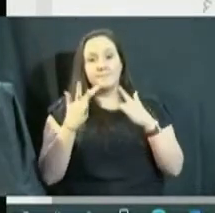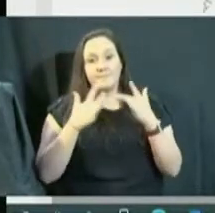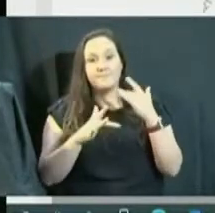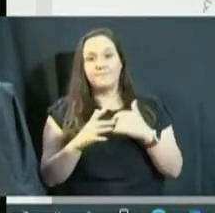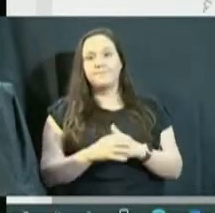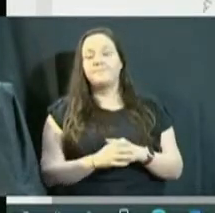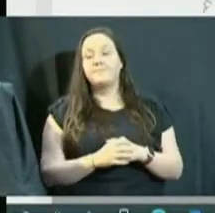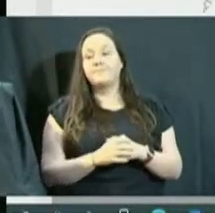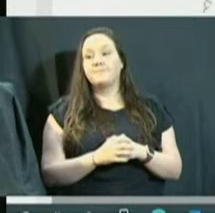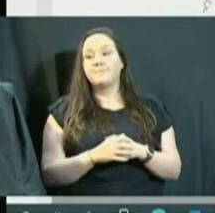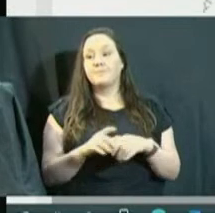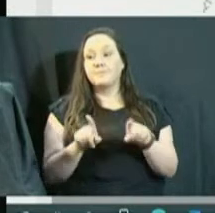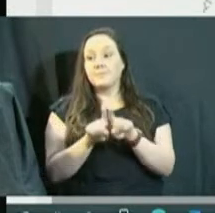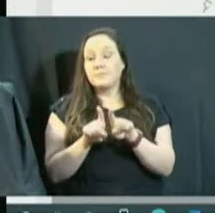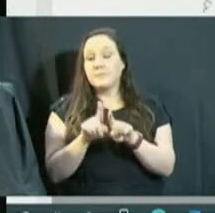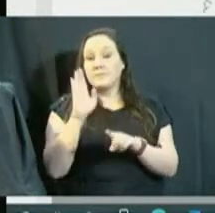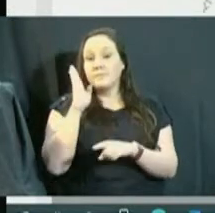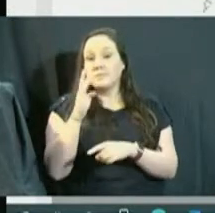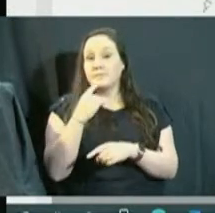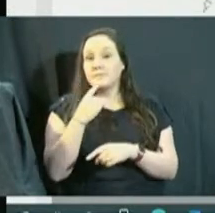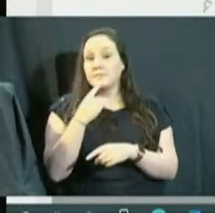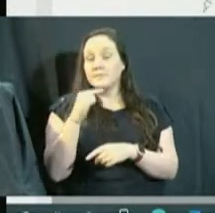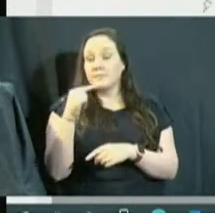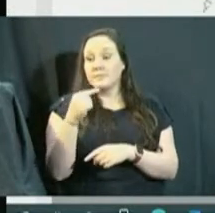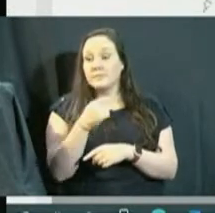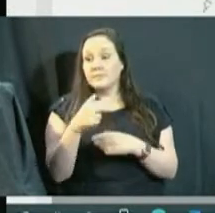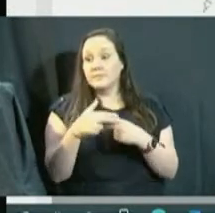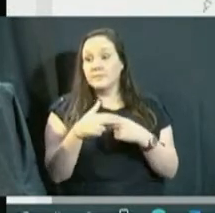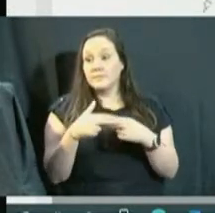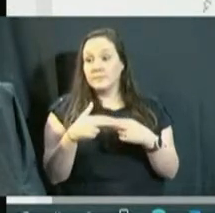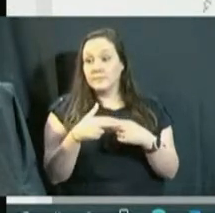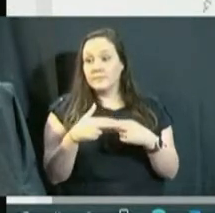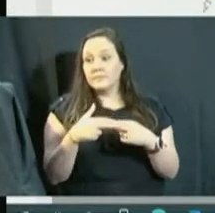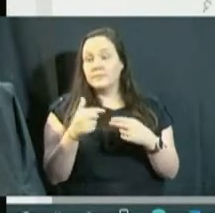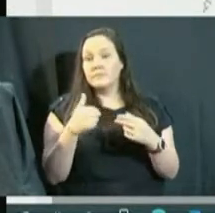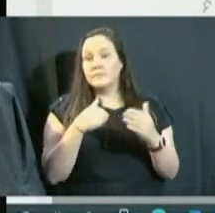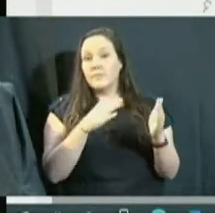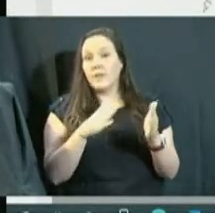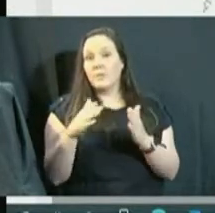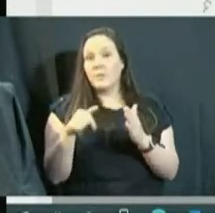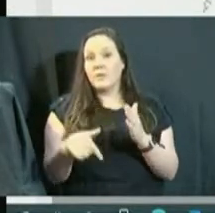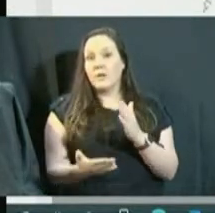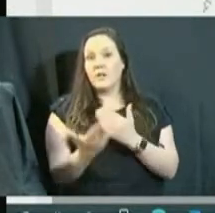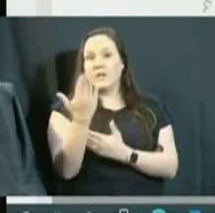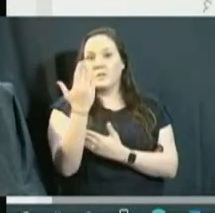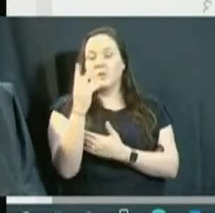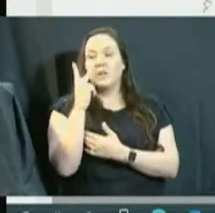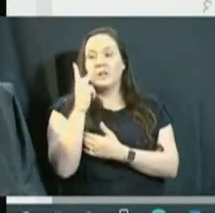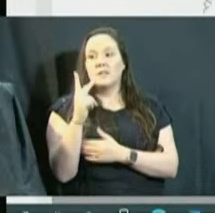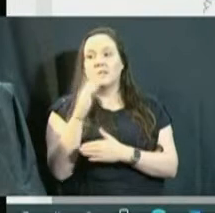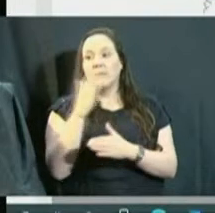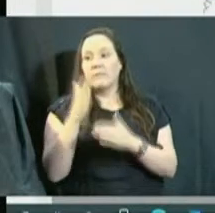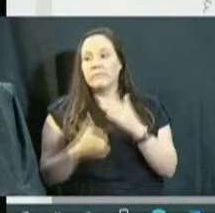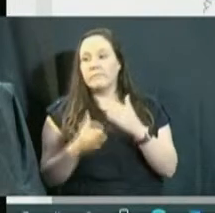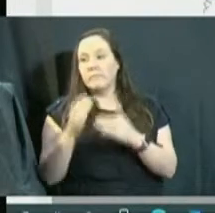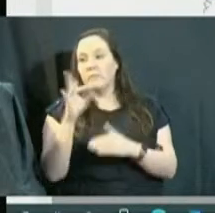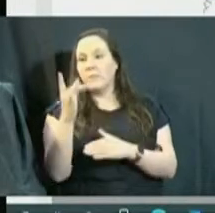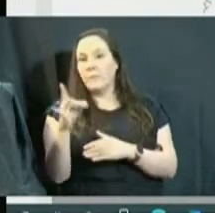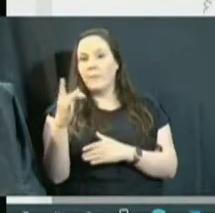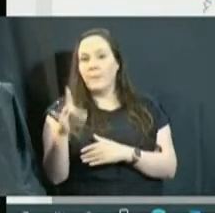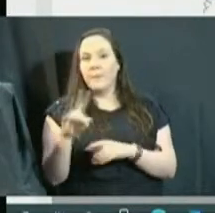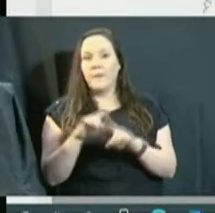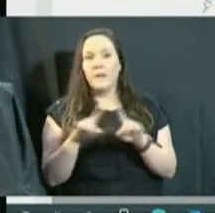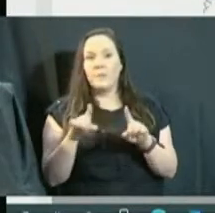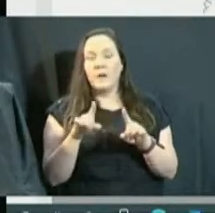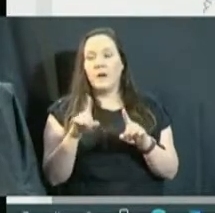will say, and this slide, I prepared it this morning, so you'll see it cut off at the 18th, but I believe, Dr. Buchanan,